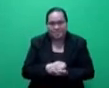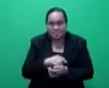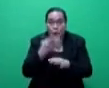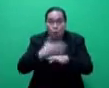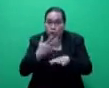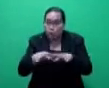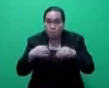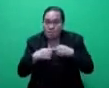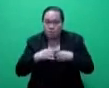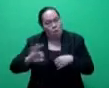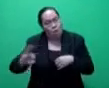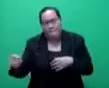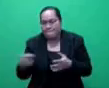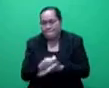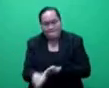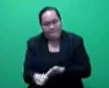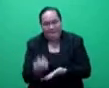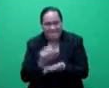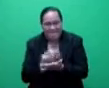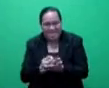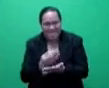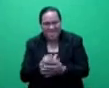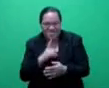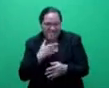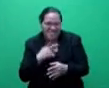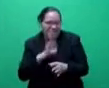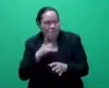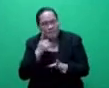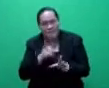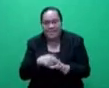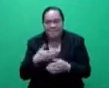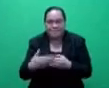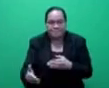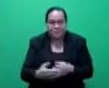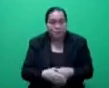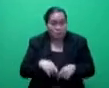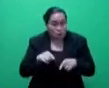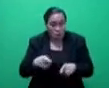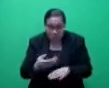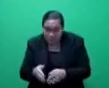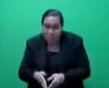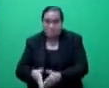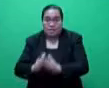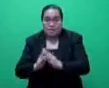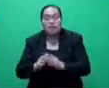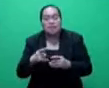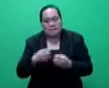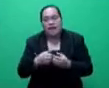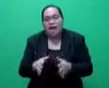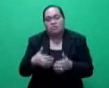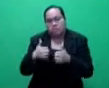fee at all. Mr. Speaker, sir, reforming business licensing is a starting point for improving the investment